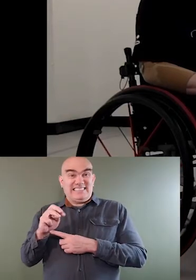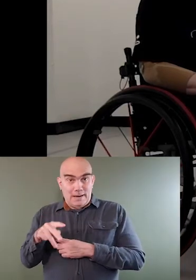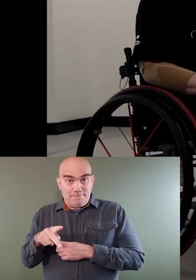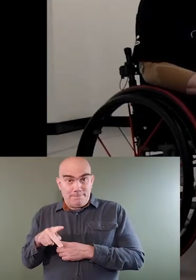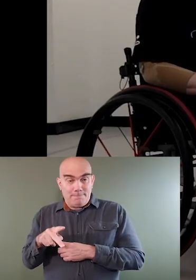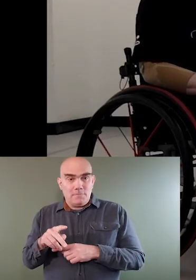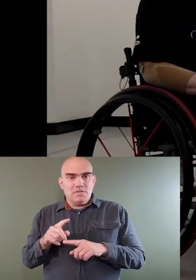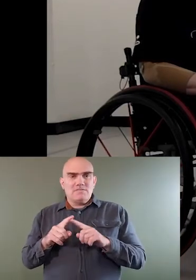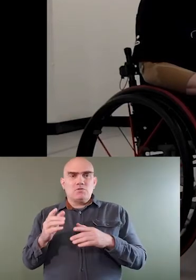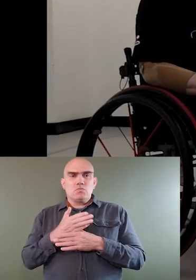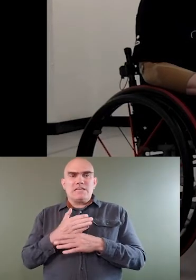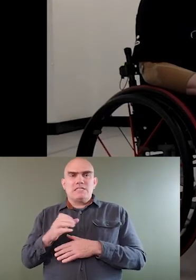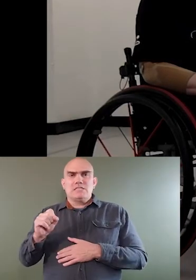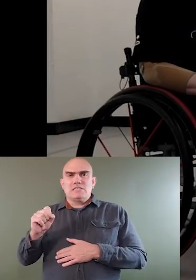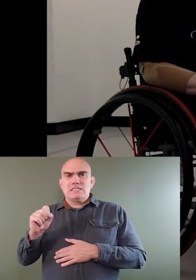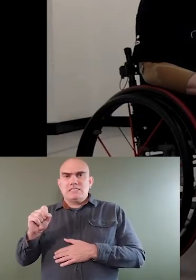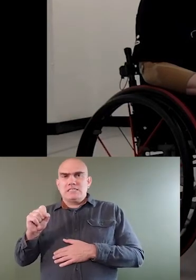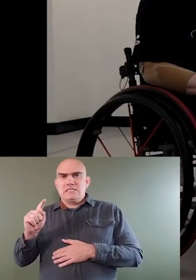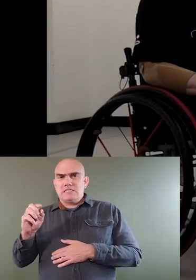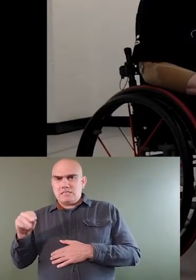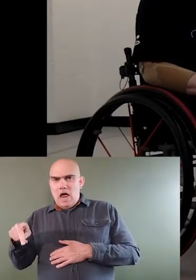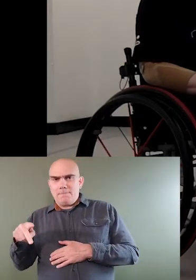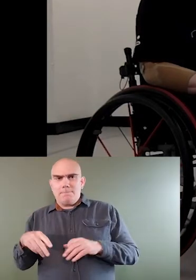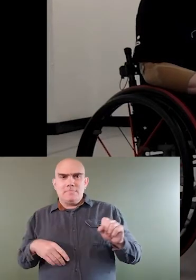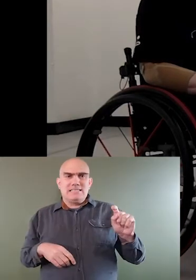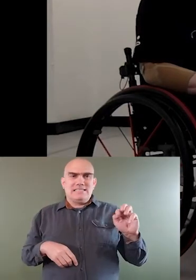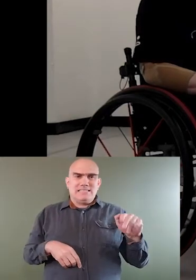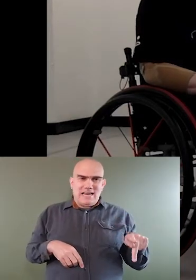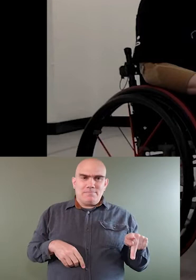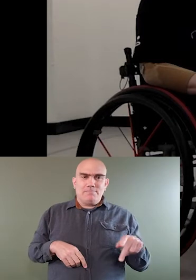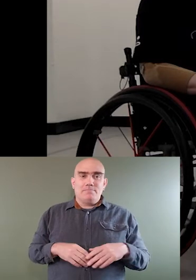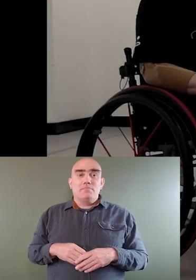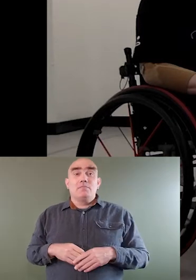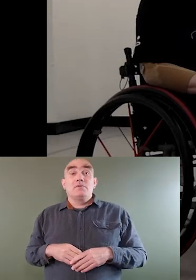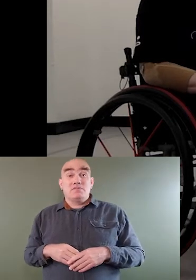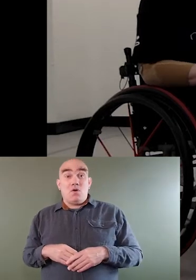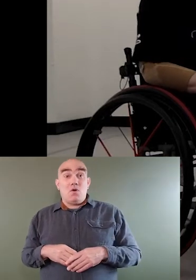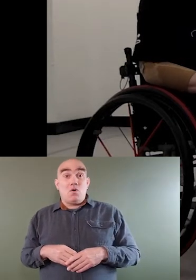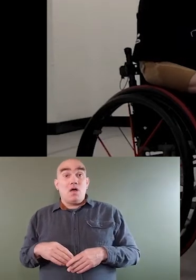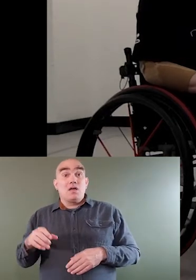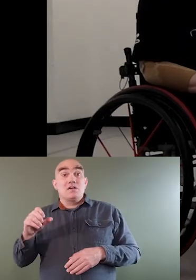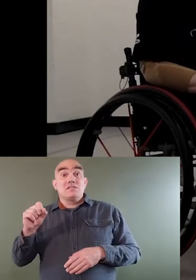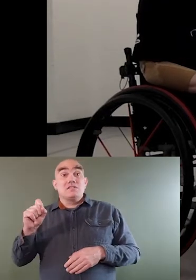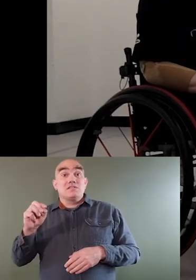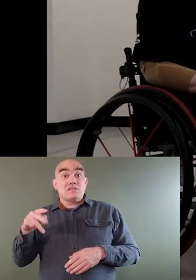and a stomp, stamp is a full flat foot or hand, but it sticks